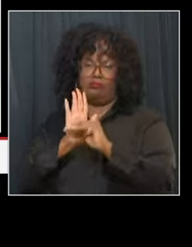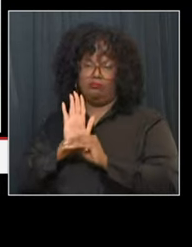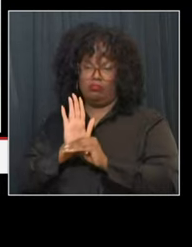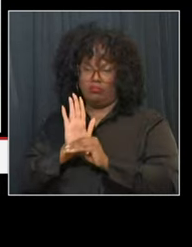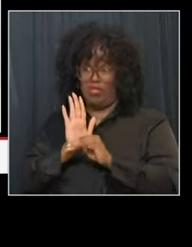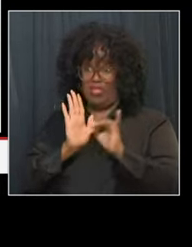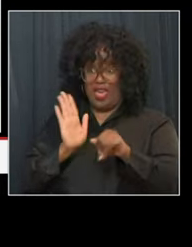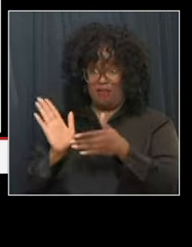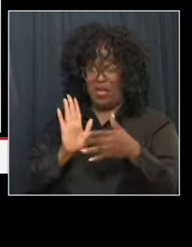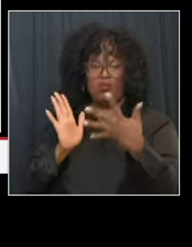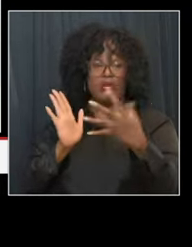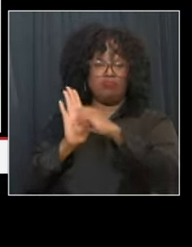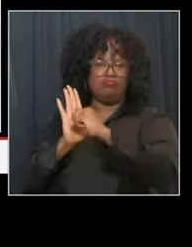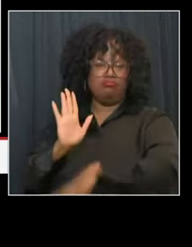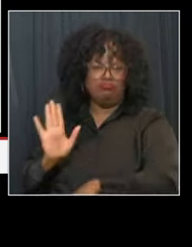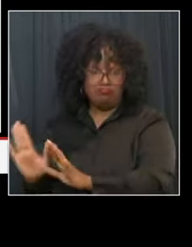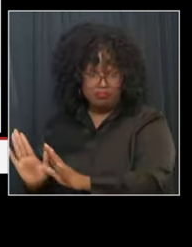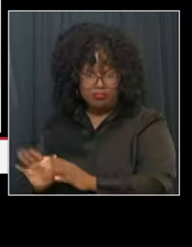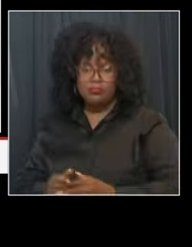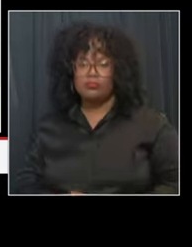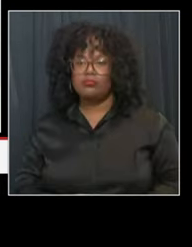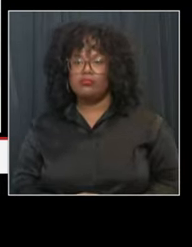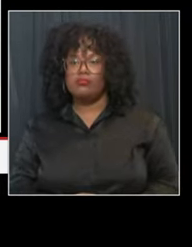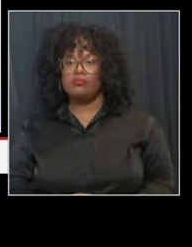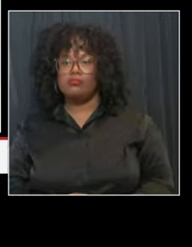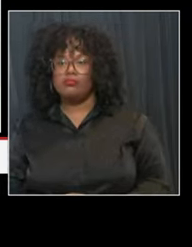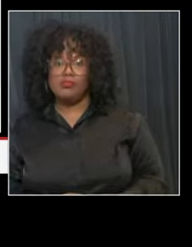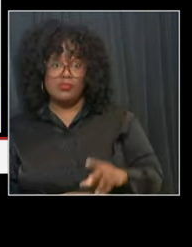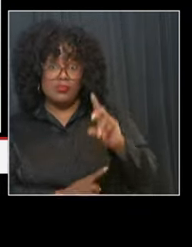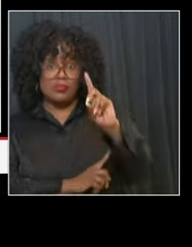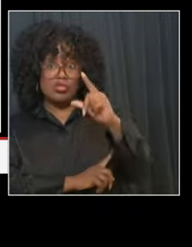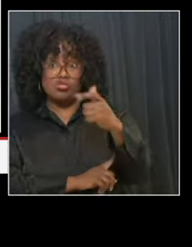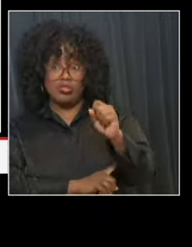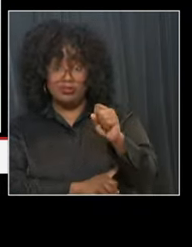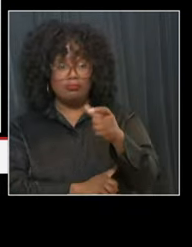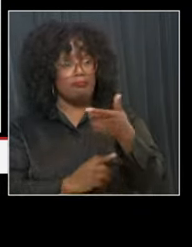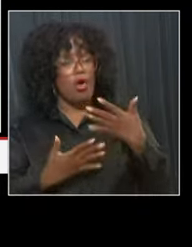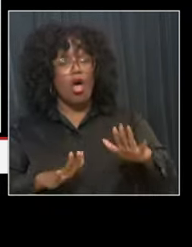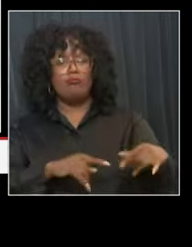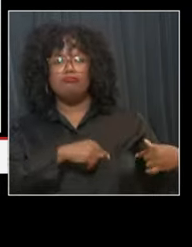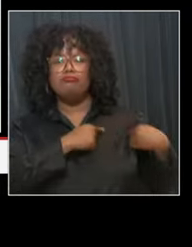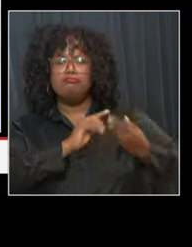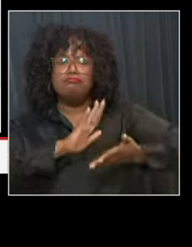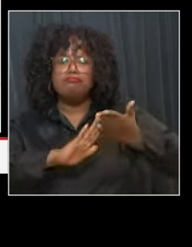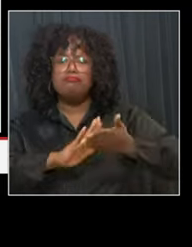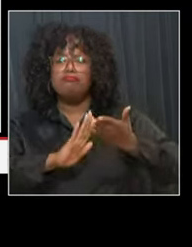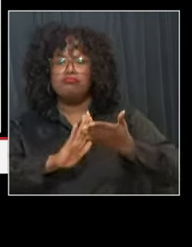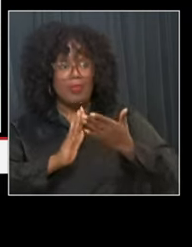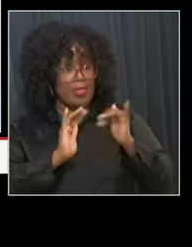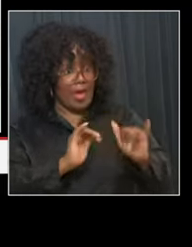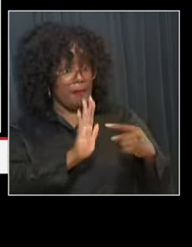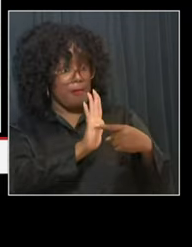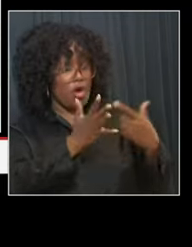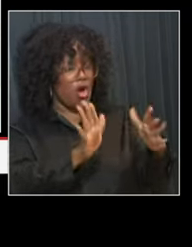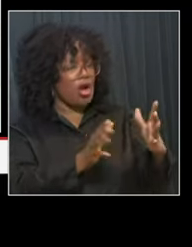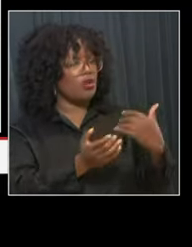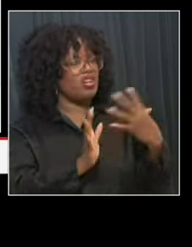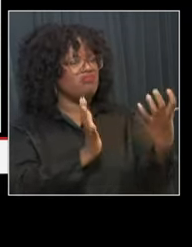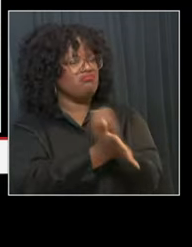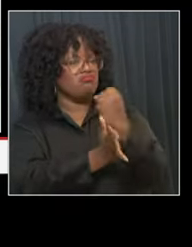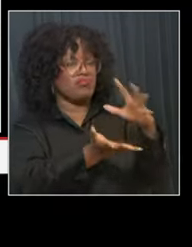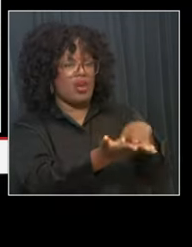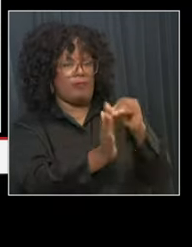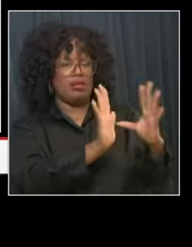record of having someone else construct a building for which we were the sole occupants, that in working with the CFO's team as we